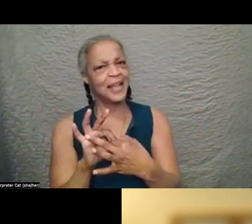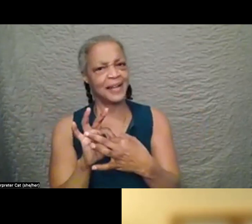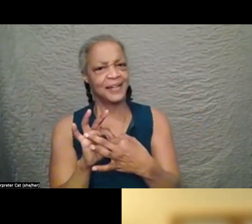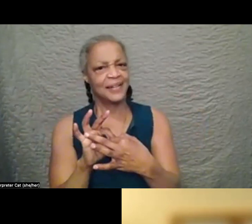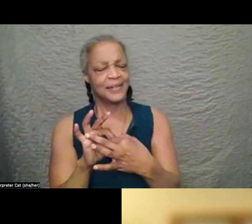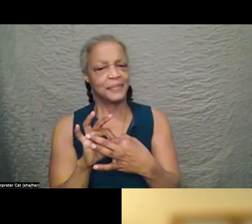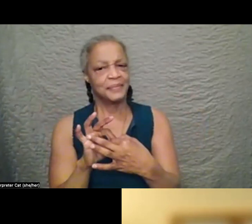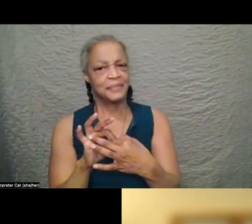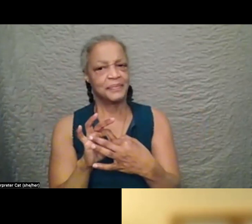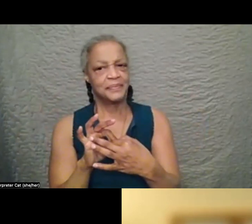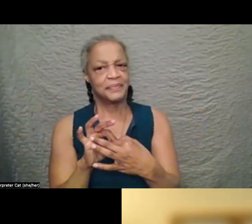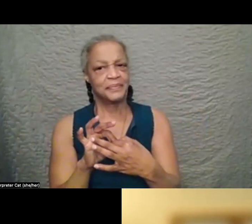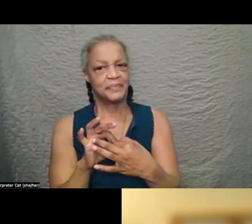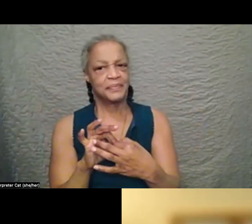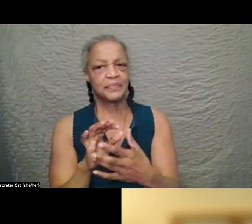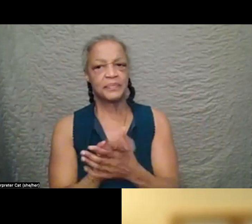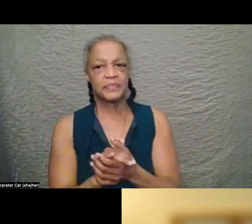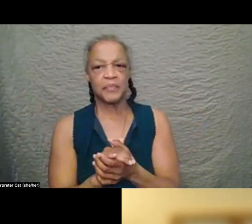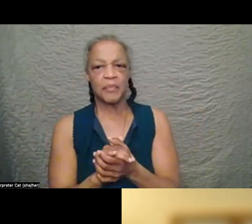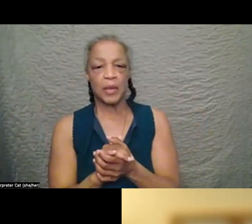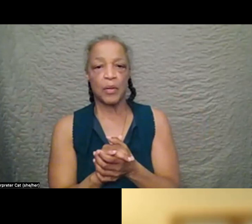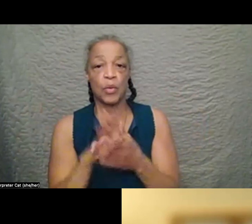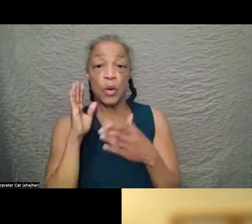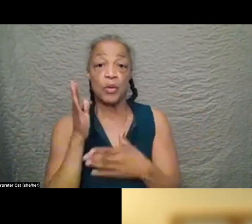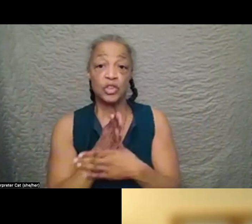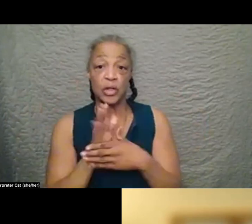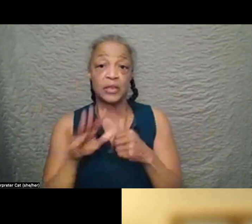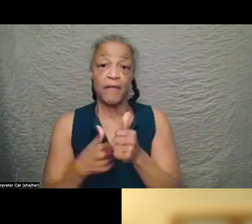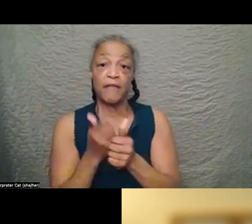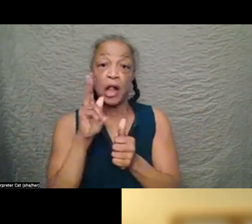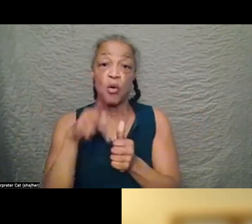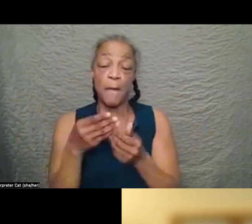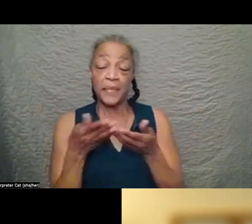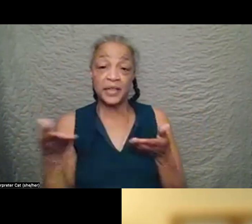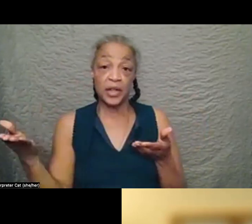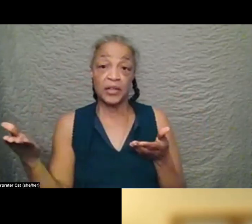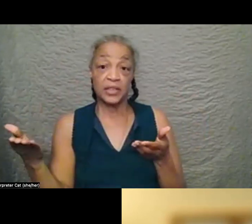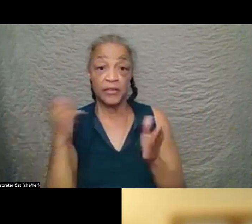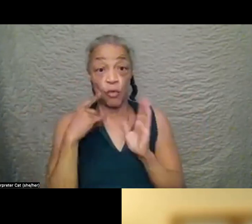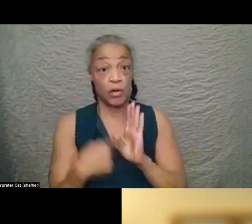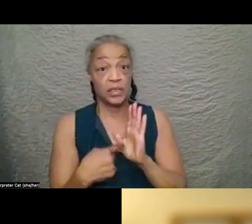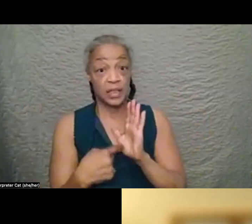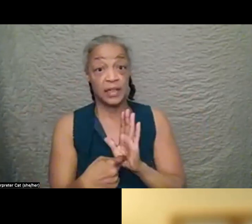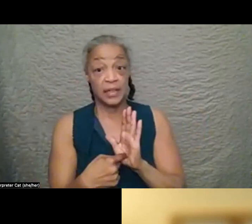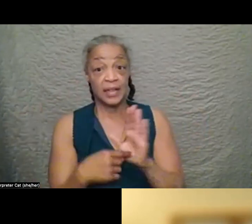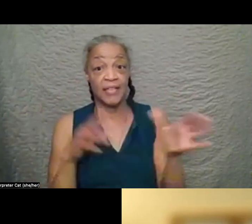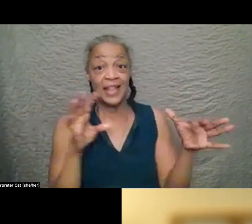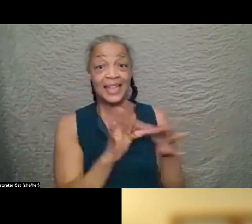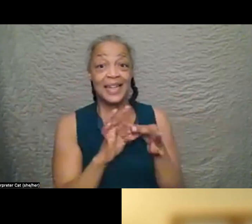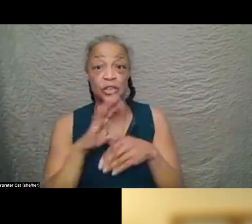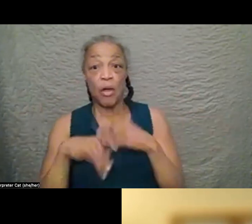we'll also be sharing some follow-up materials. For example, all the links that were mentioned